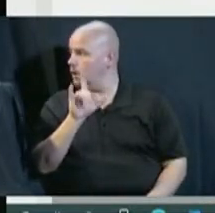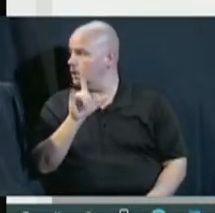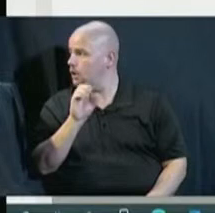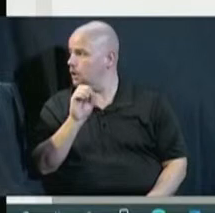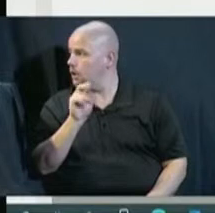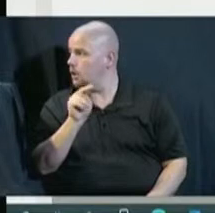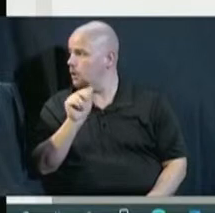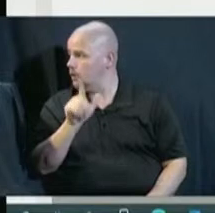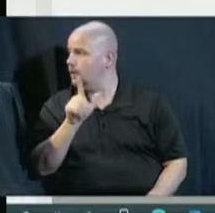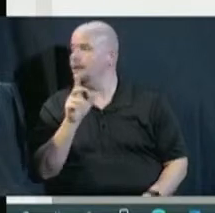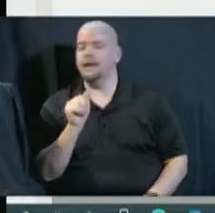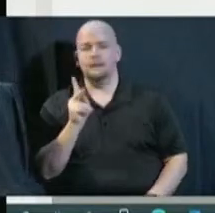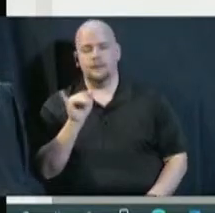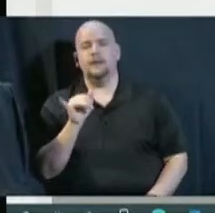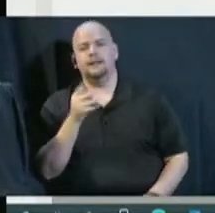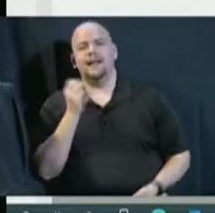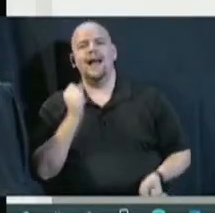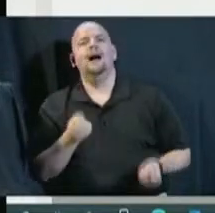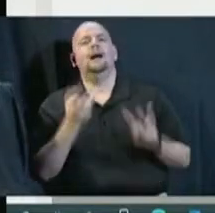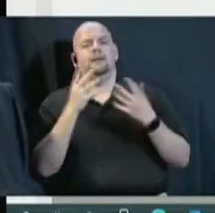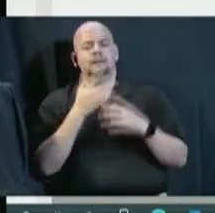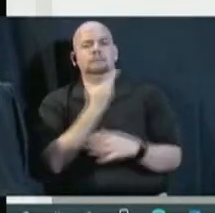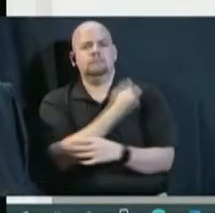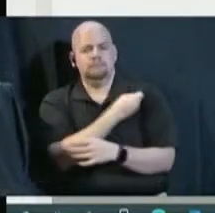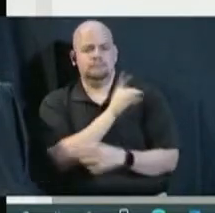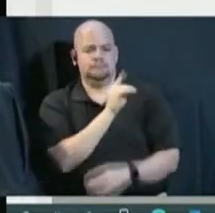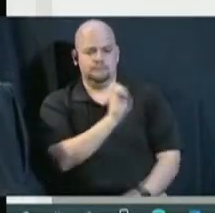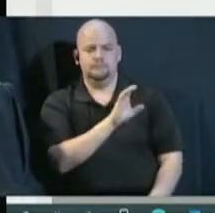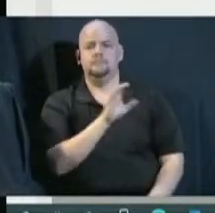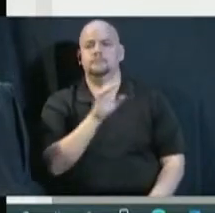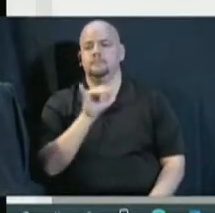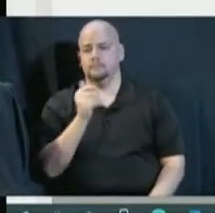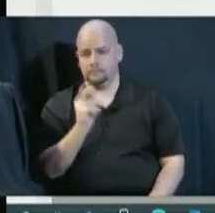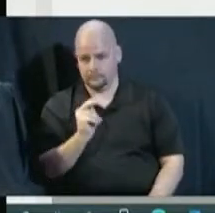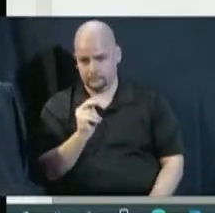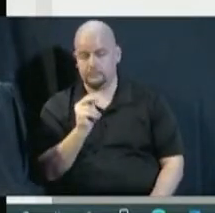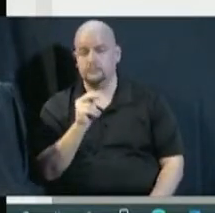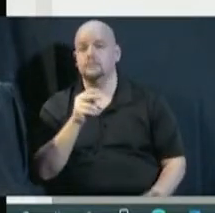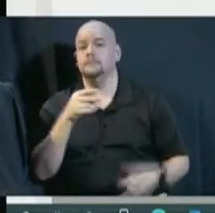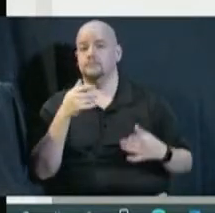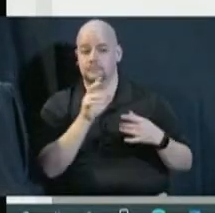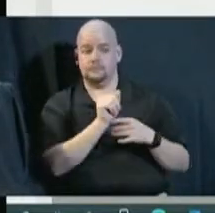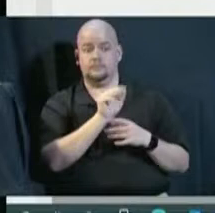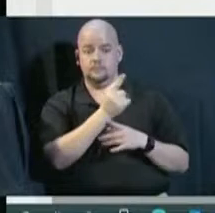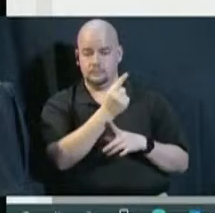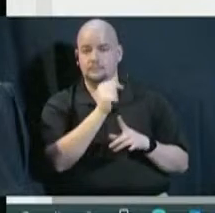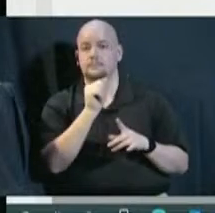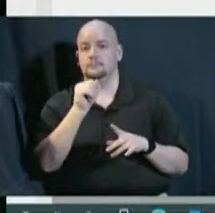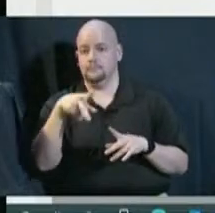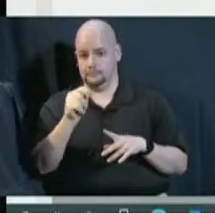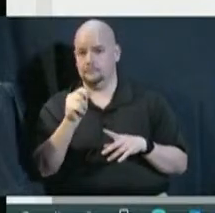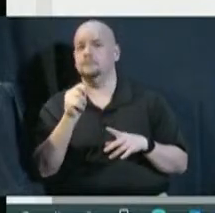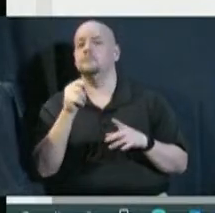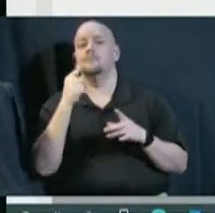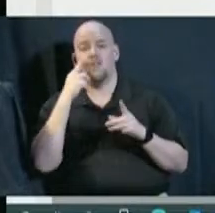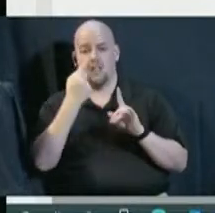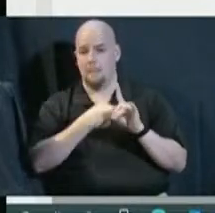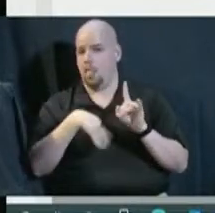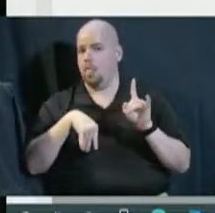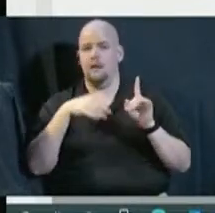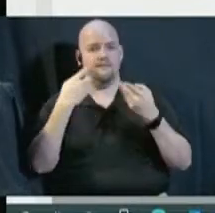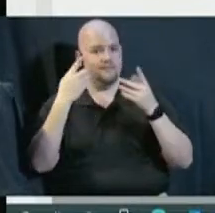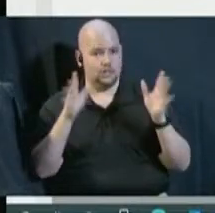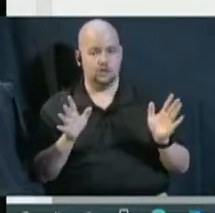You see how many doses we gave in December and January, and then how many were given in August and September, with the month not even